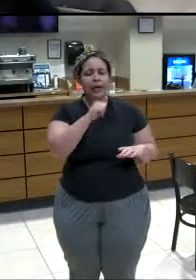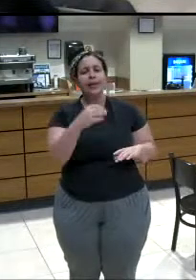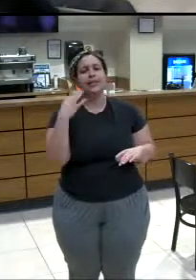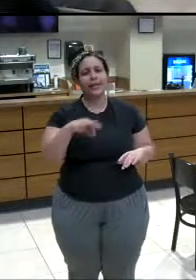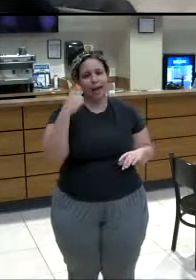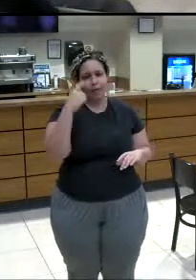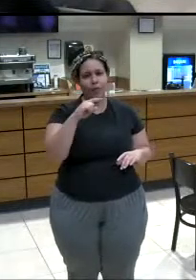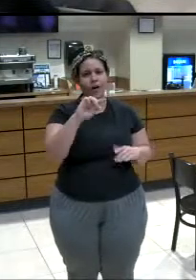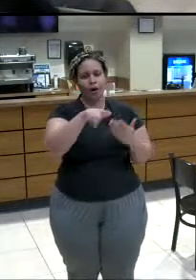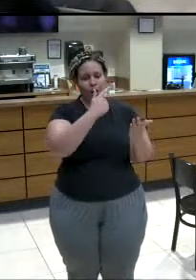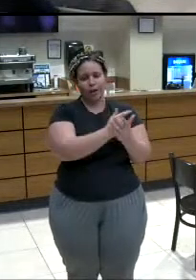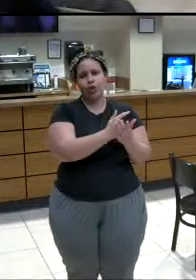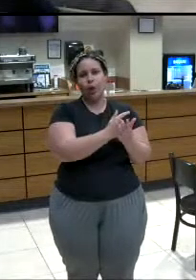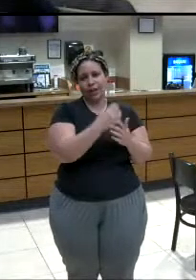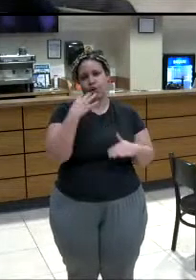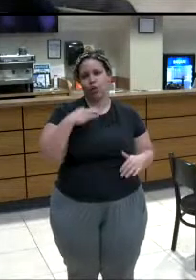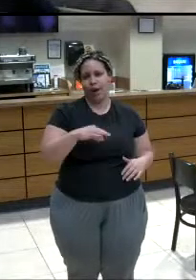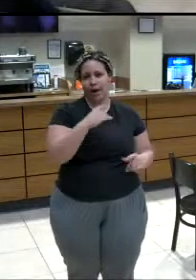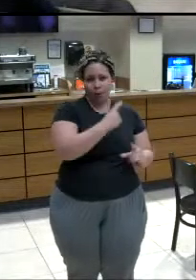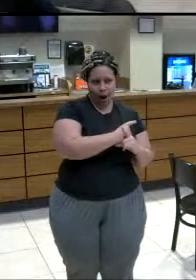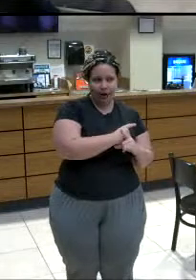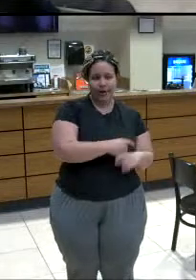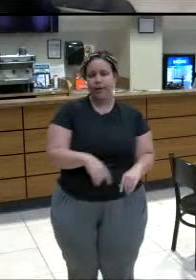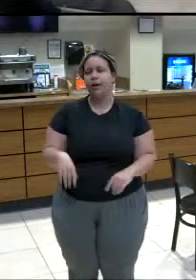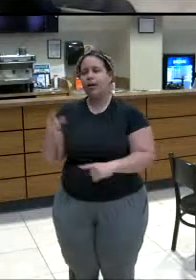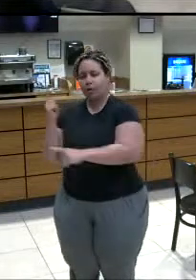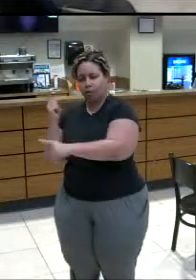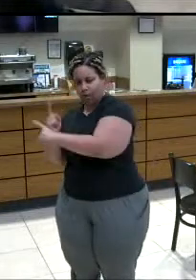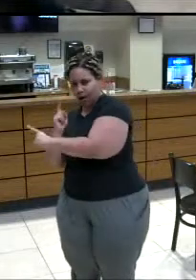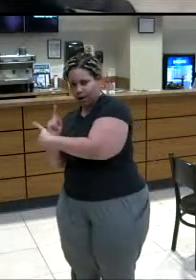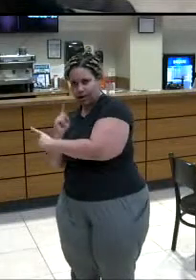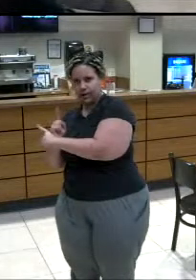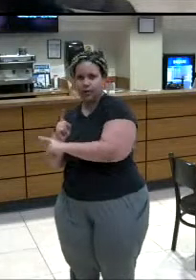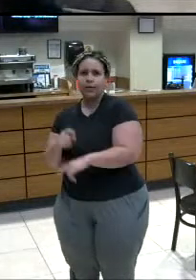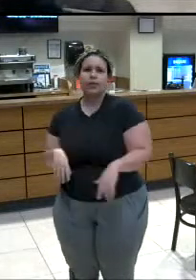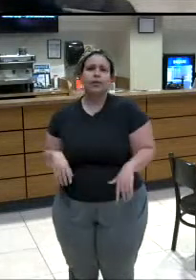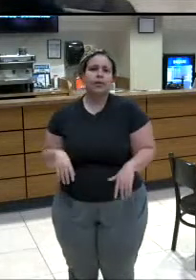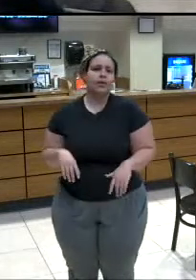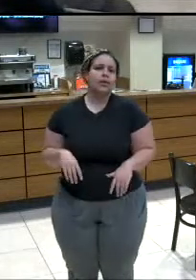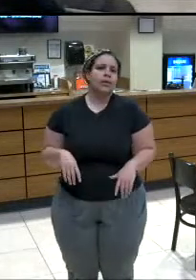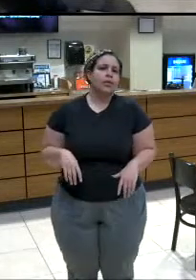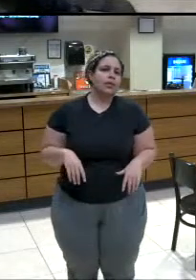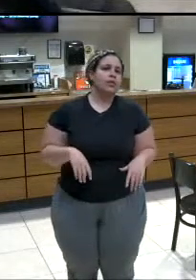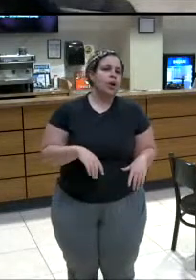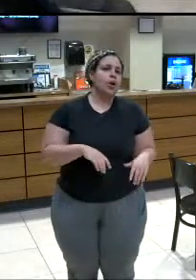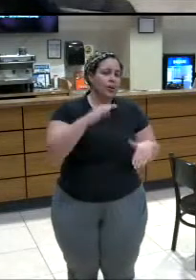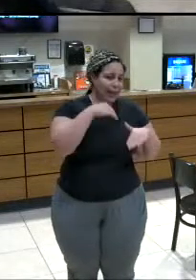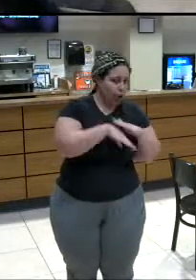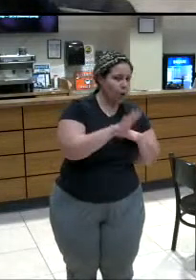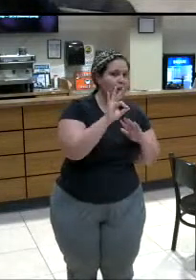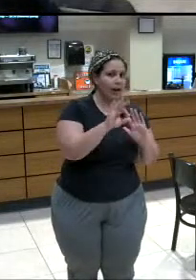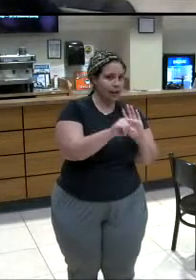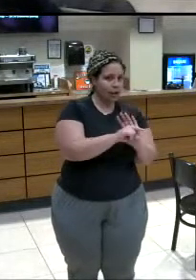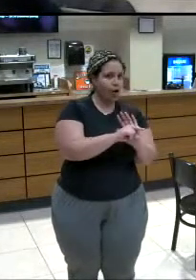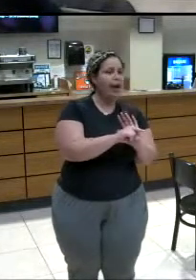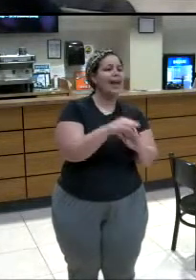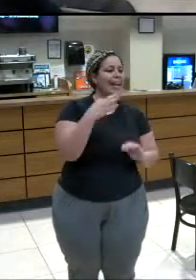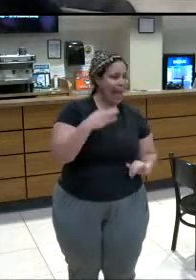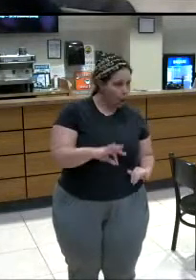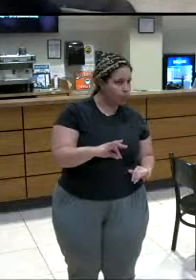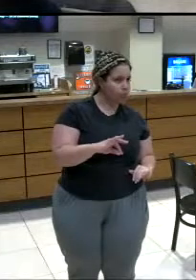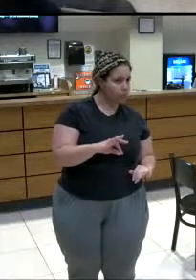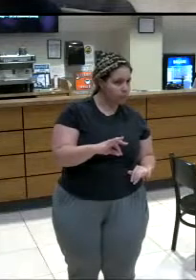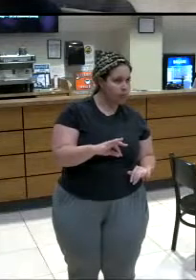right? Right. Okay, and so I don't know if that's a factor, but as soon as they do the 9th grade, it does count, and so we get a better result. All